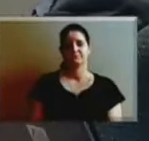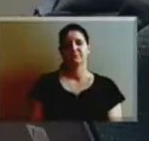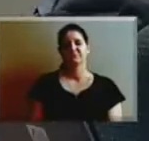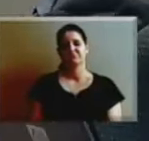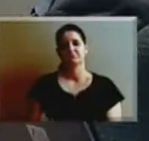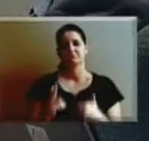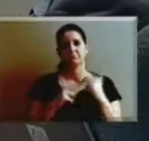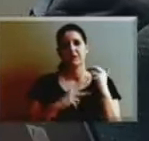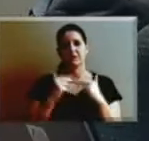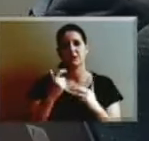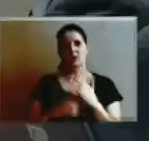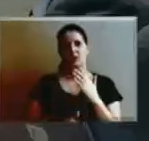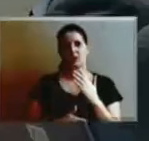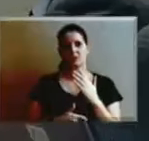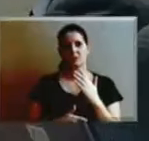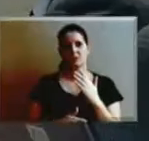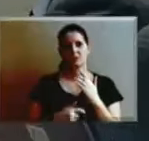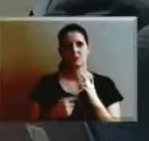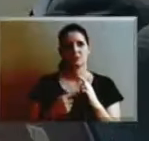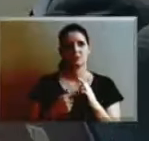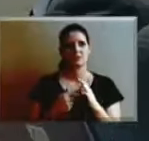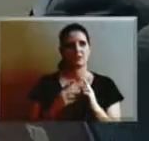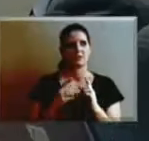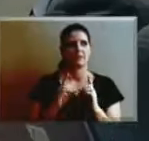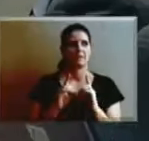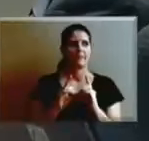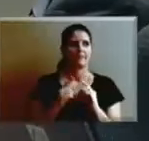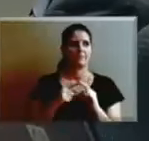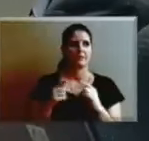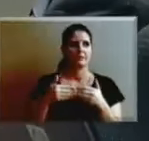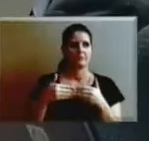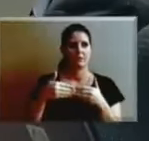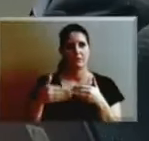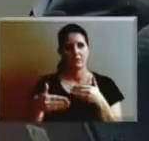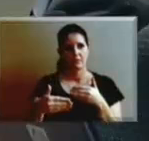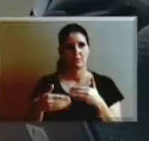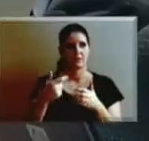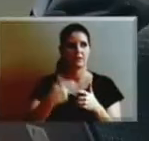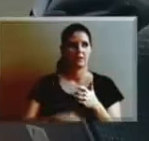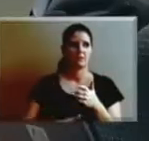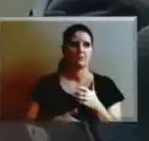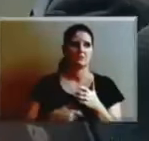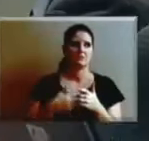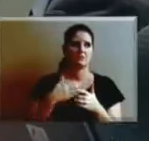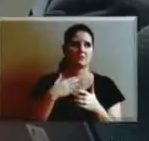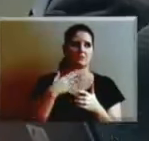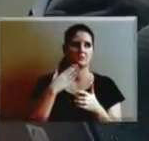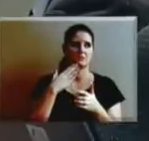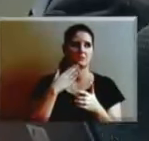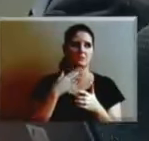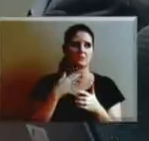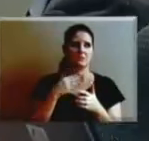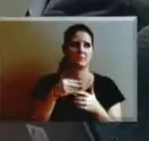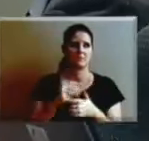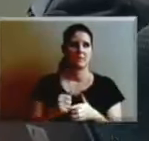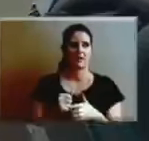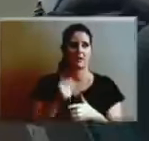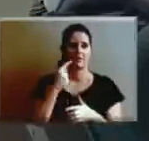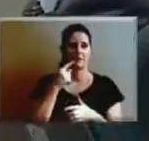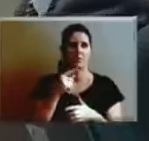that the district will accrue, but the ongoing cost is covered through this $80,000 grant.